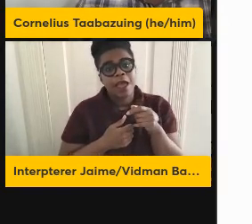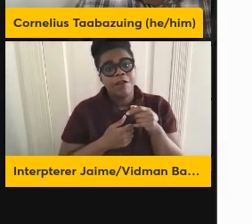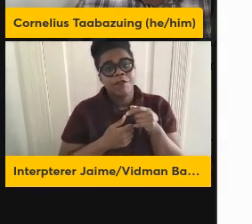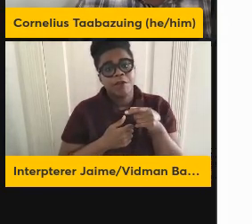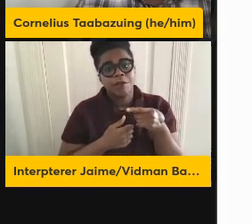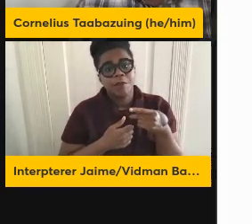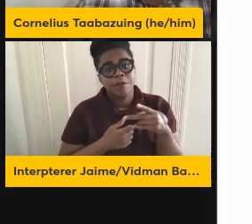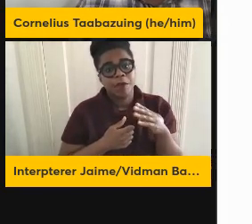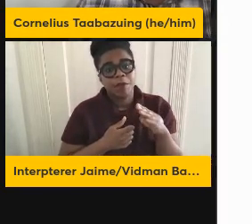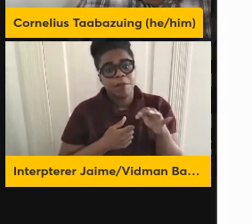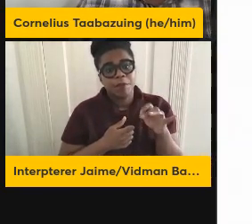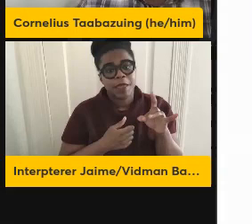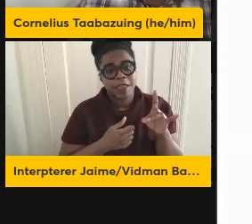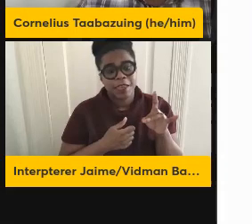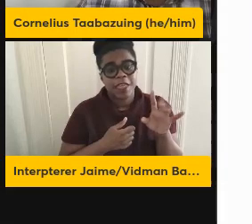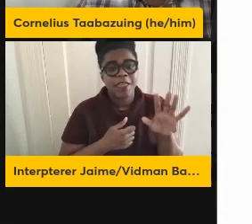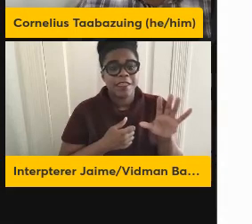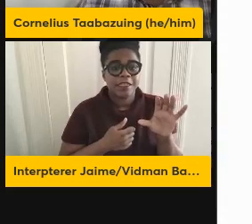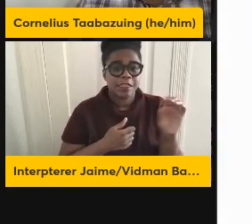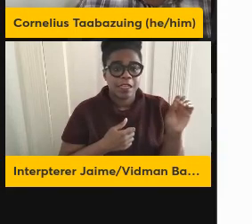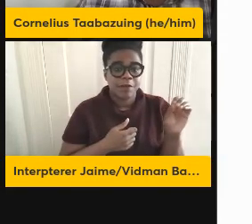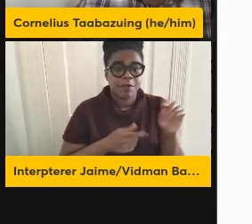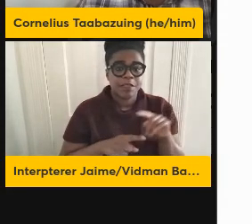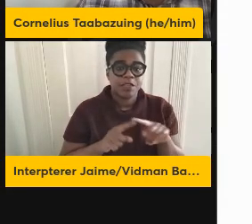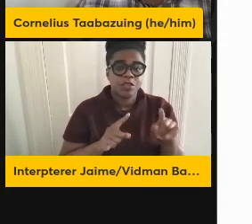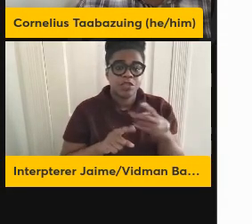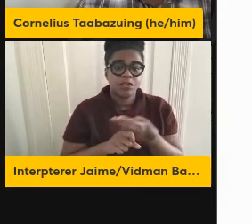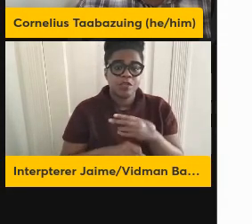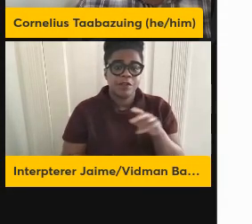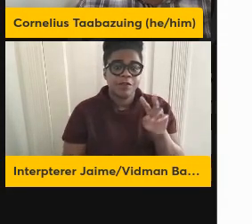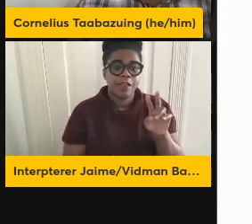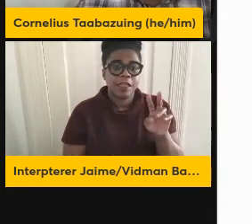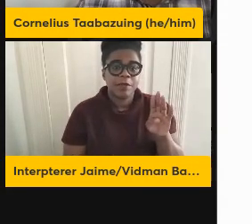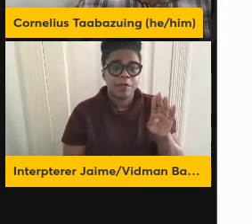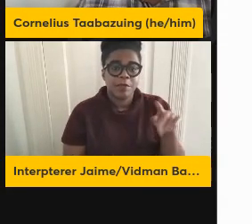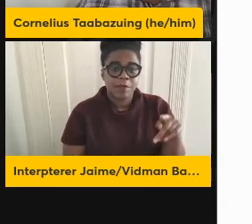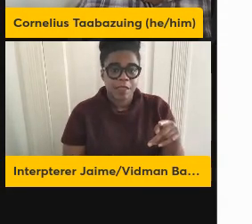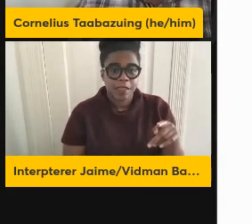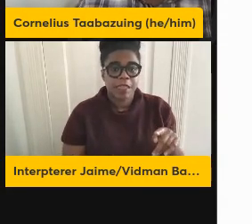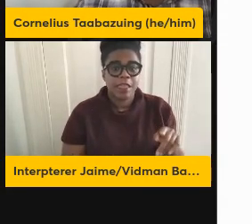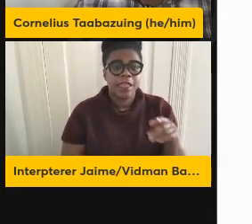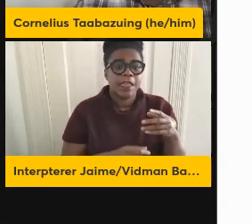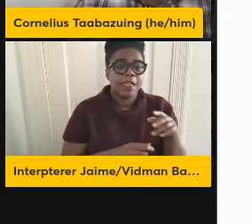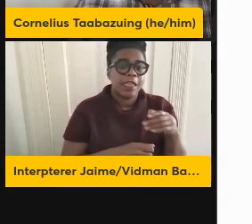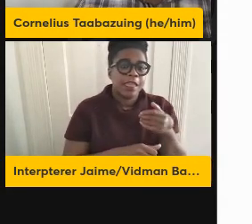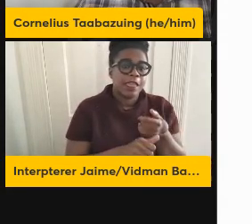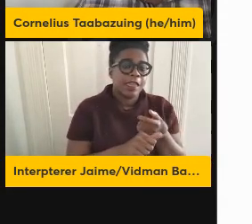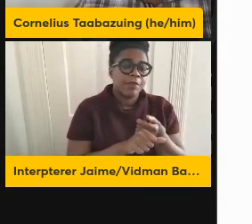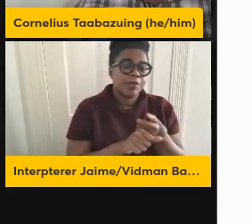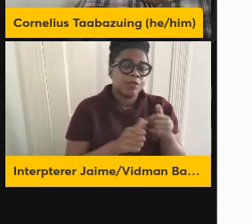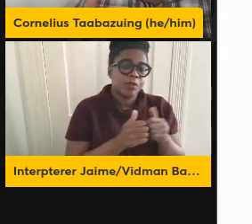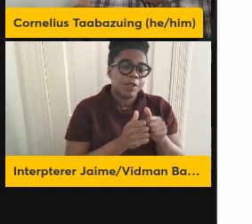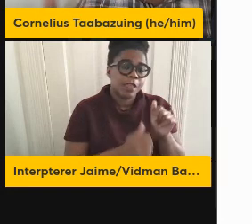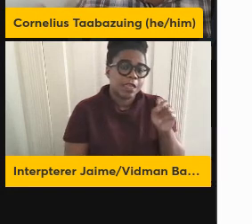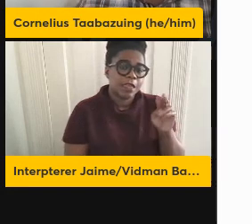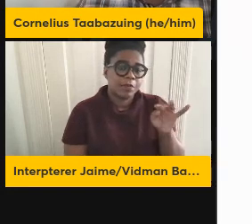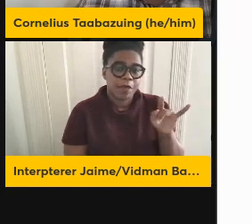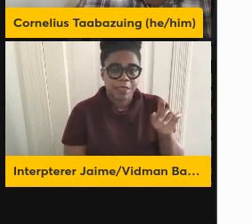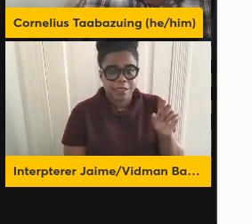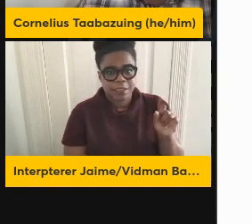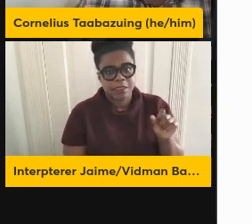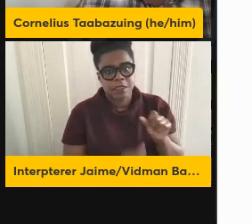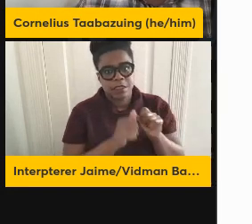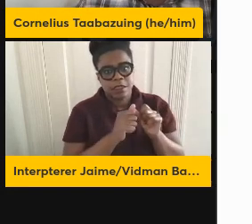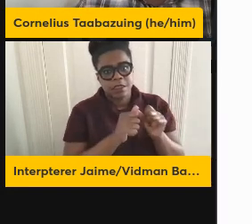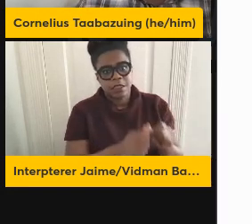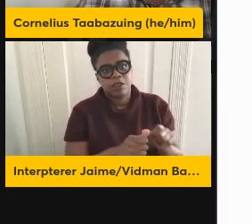where there's a company that's using these DPP inhibitors in combination with anti-PD-1 antibodies. And so this is an ongoing area